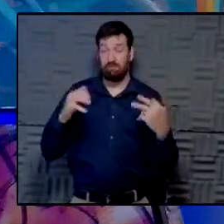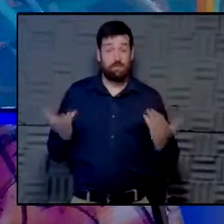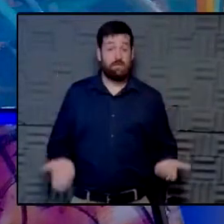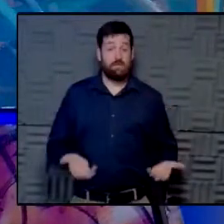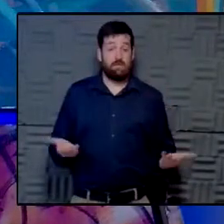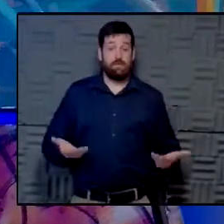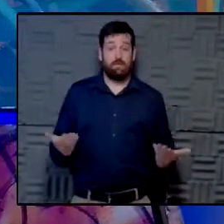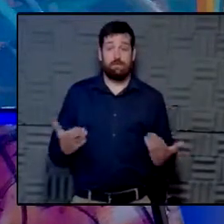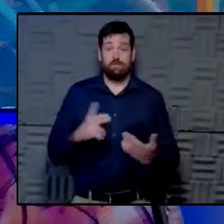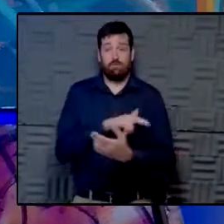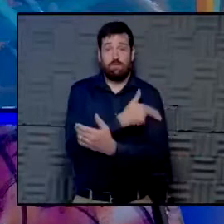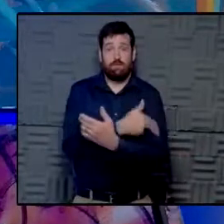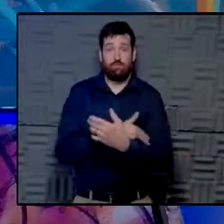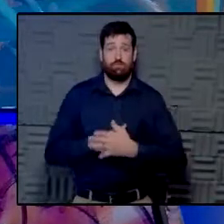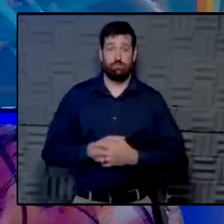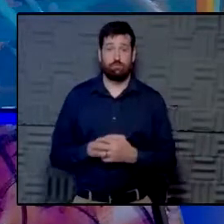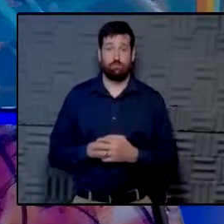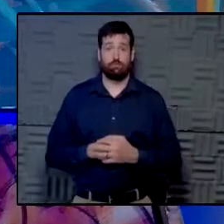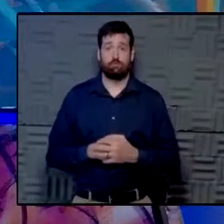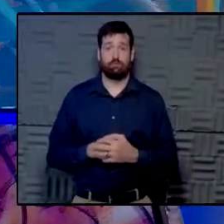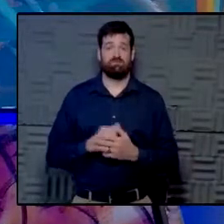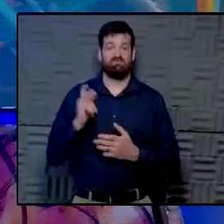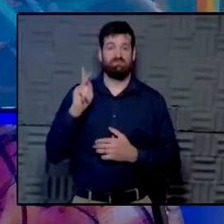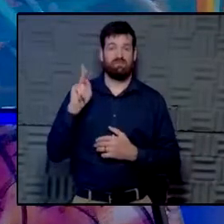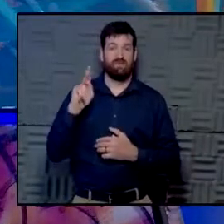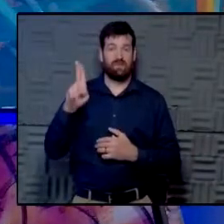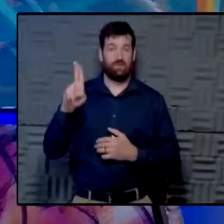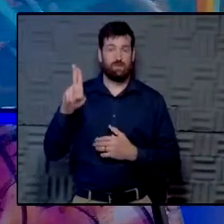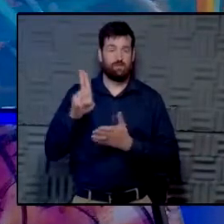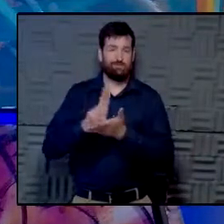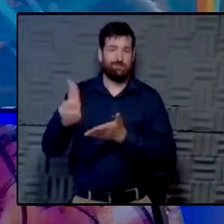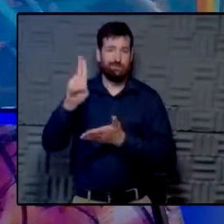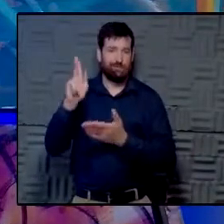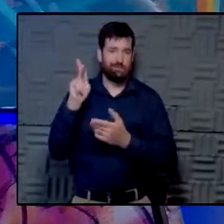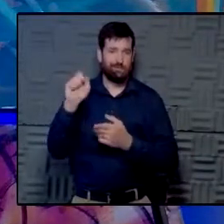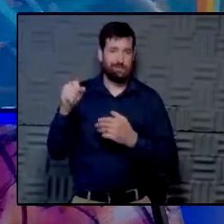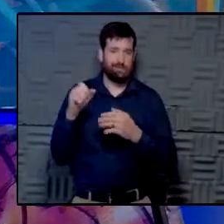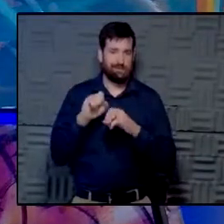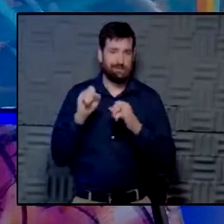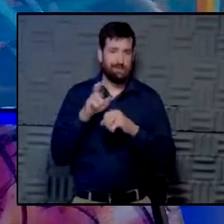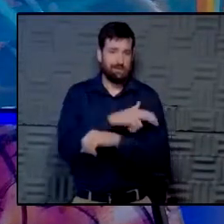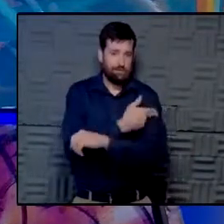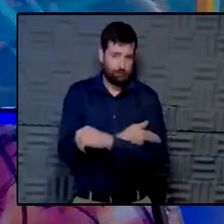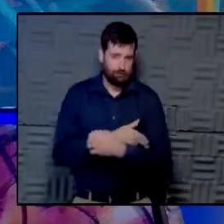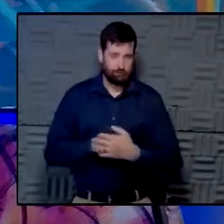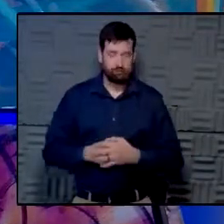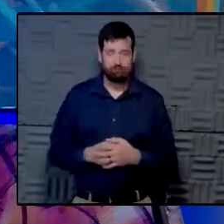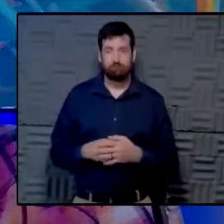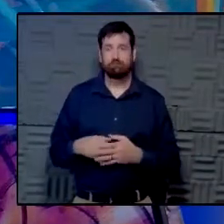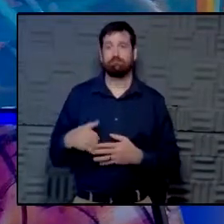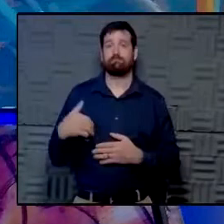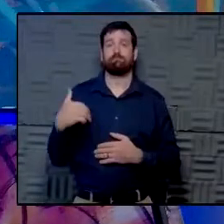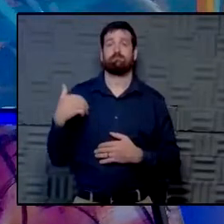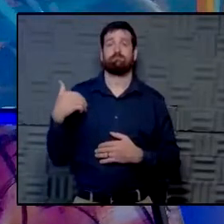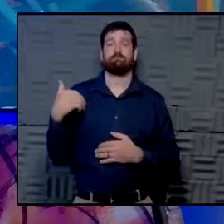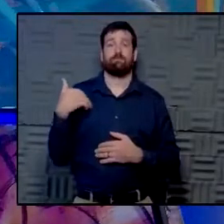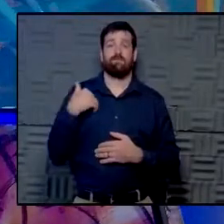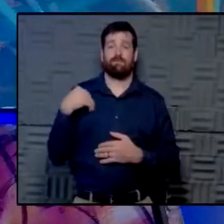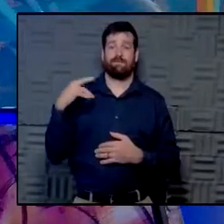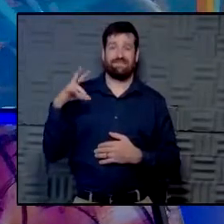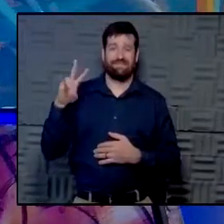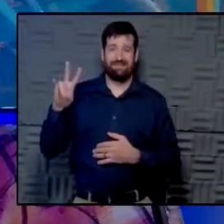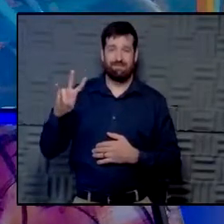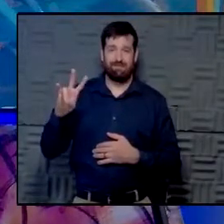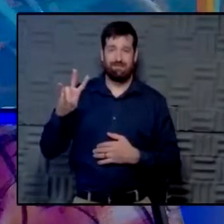at the hospital at KU, University of Kansas Hospital, we have